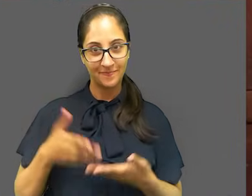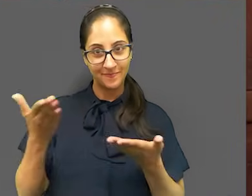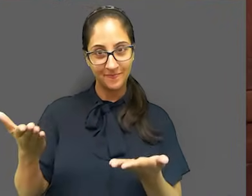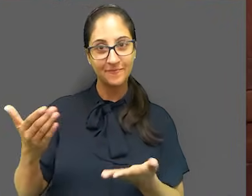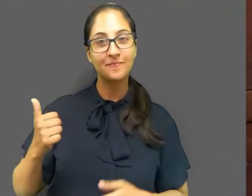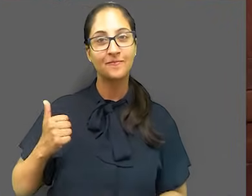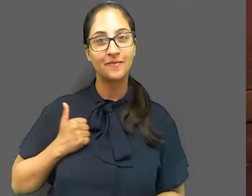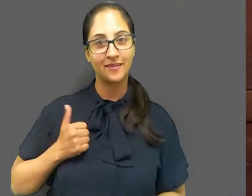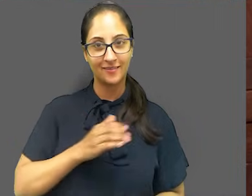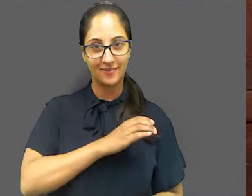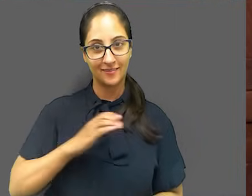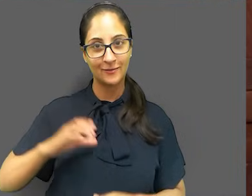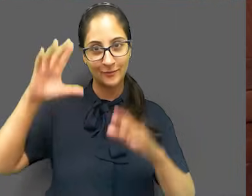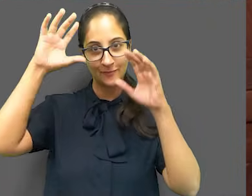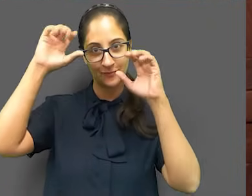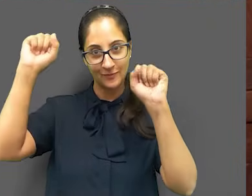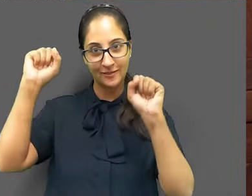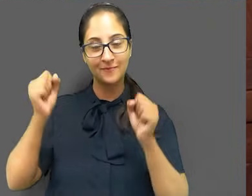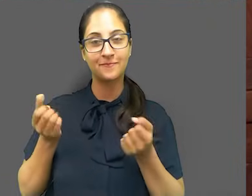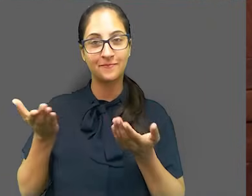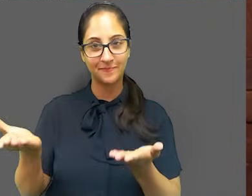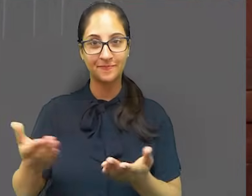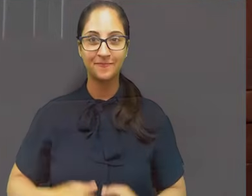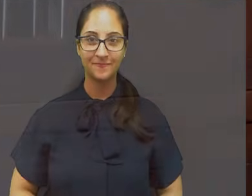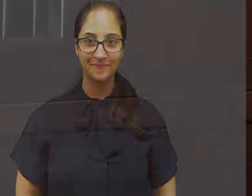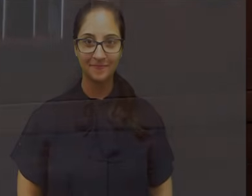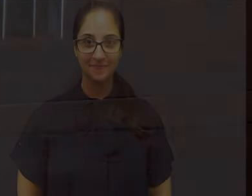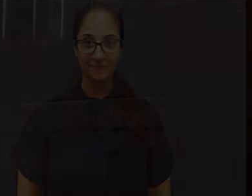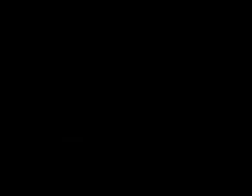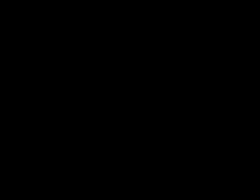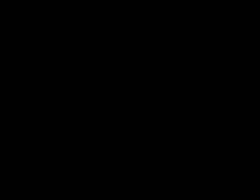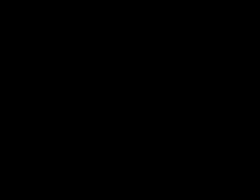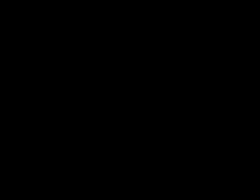I'm pleased to welcome President Amir Ali Kasim Laka.